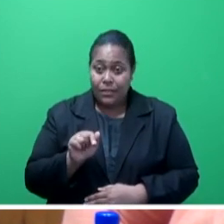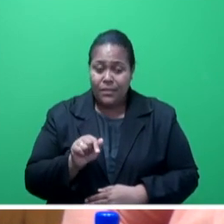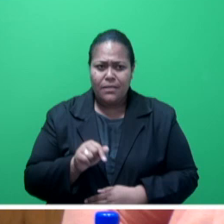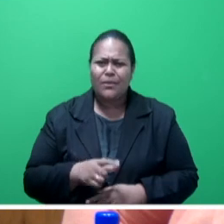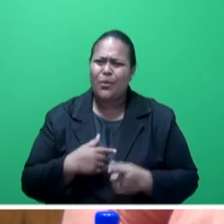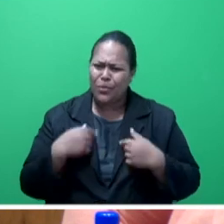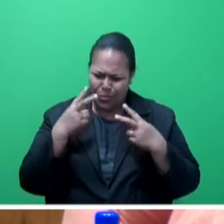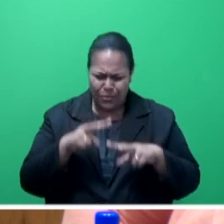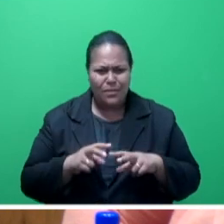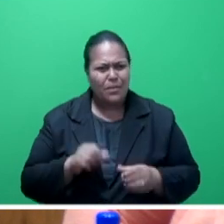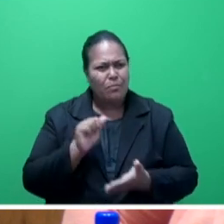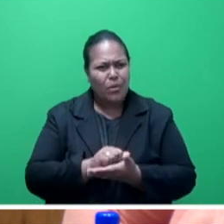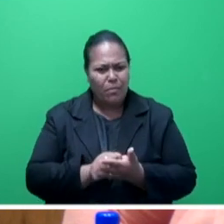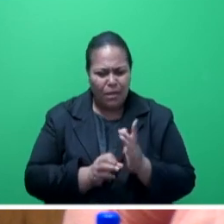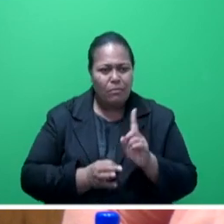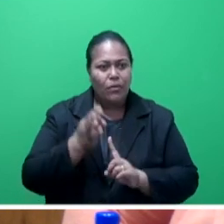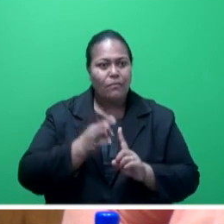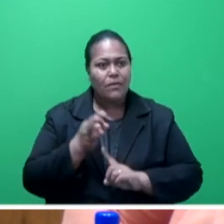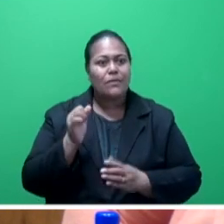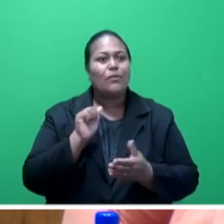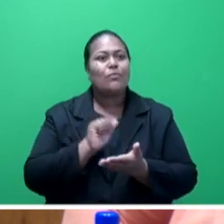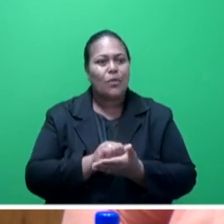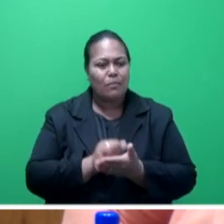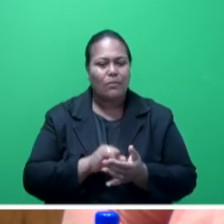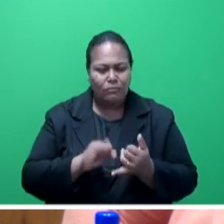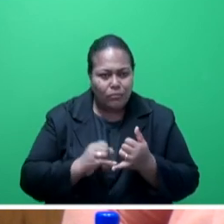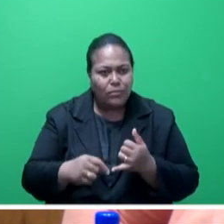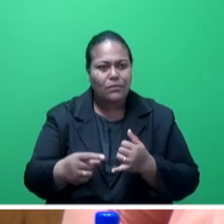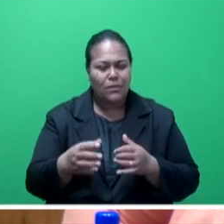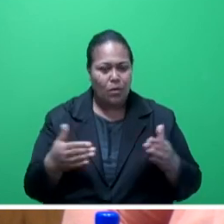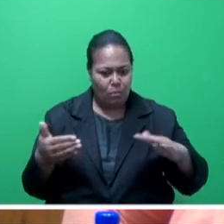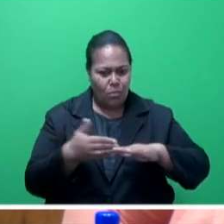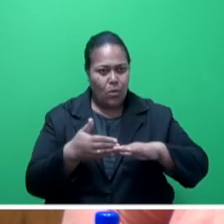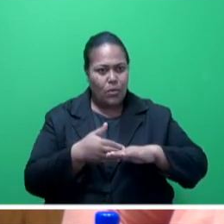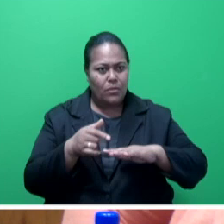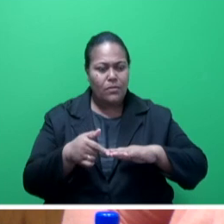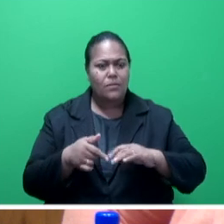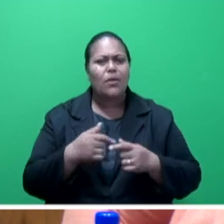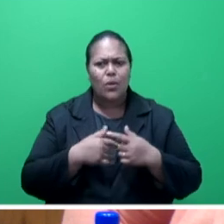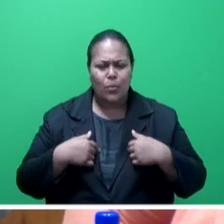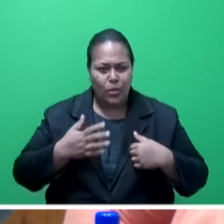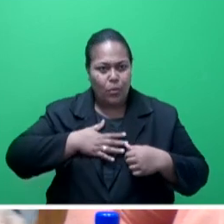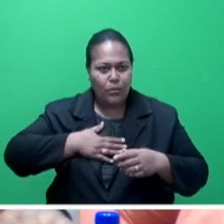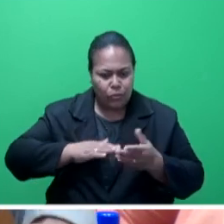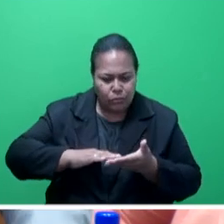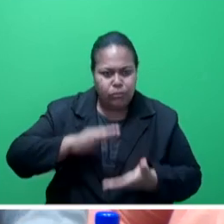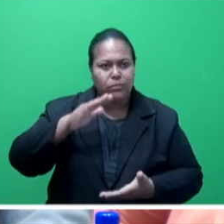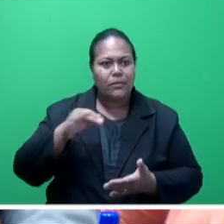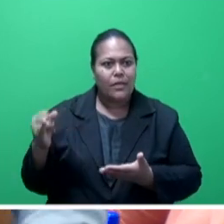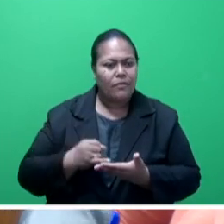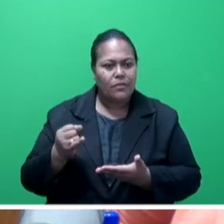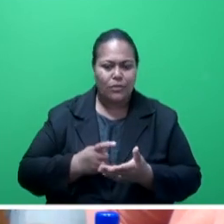massive improvements in efficiency and effectiveness of our ports, a critical requirement to grow investment and trade and economic